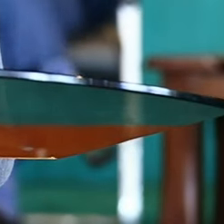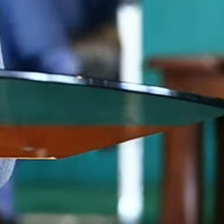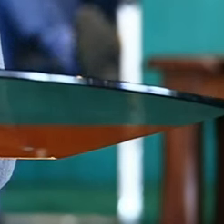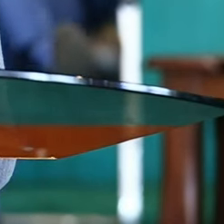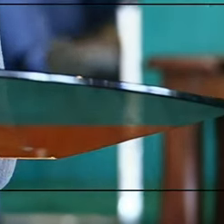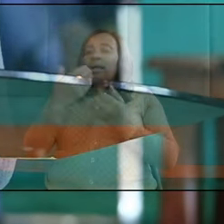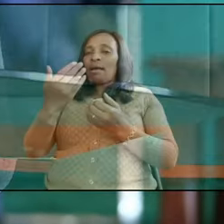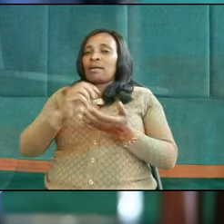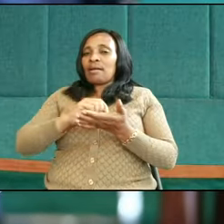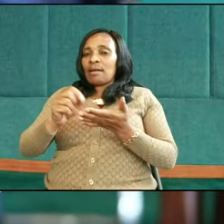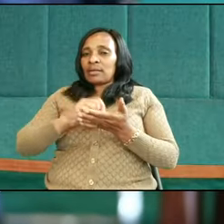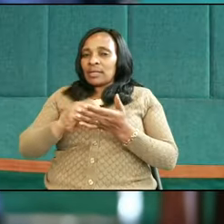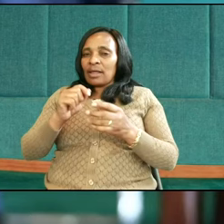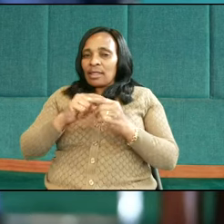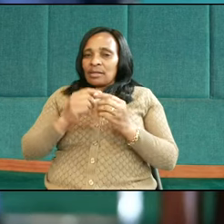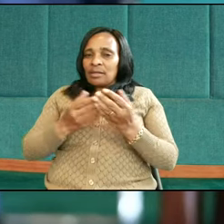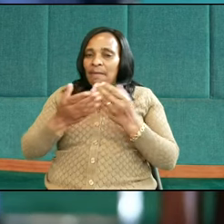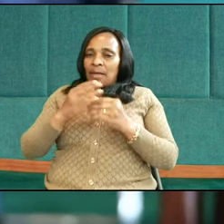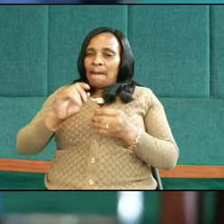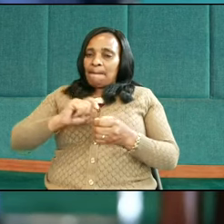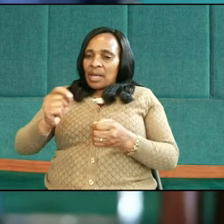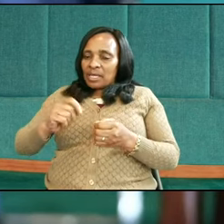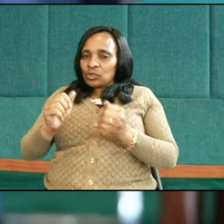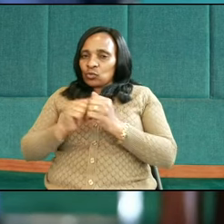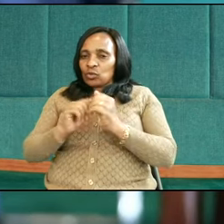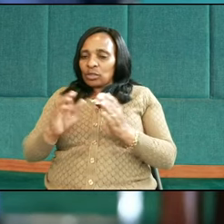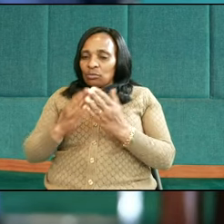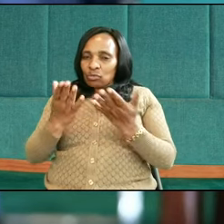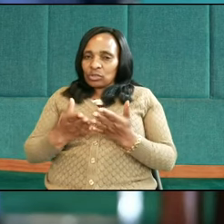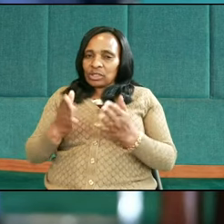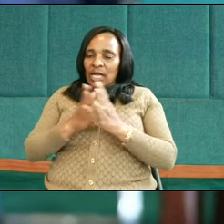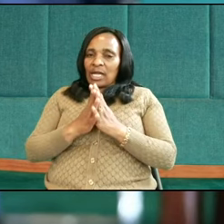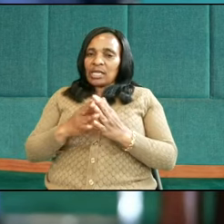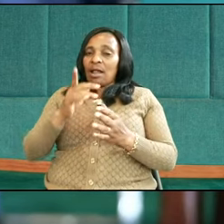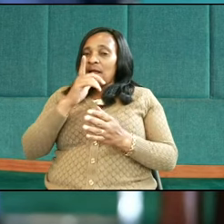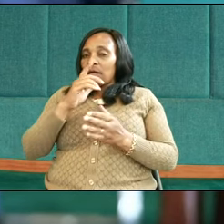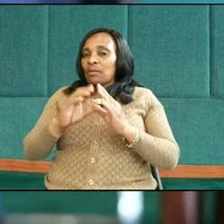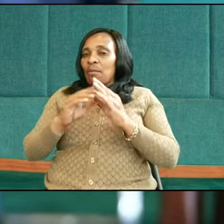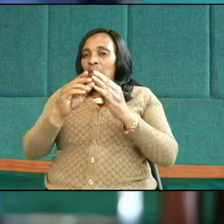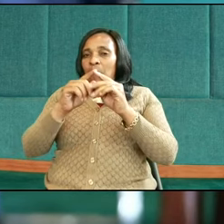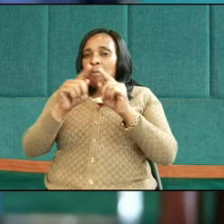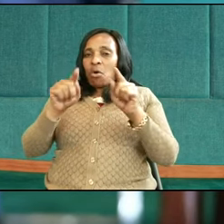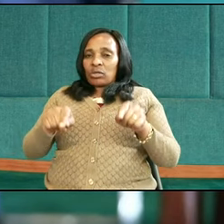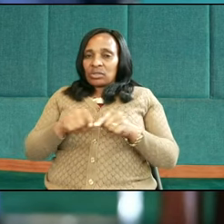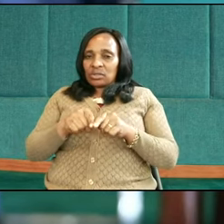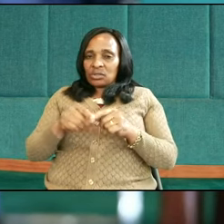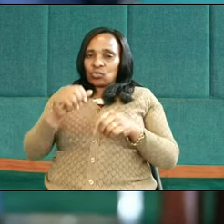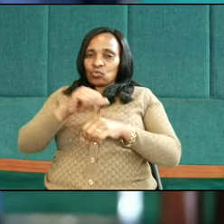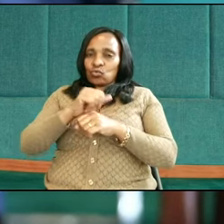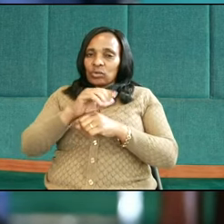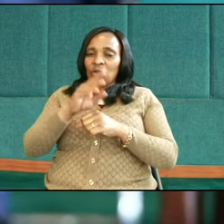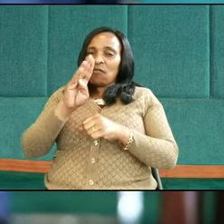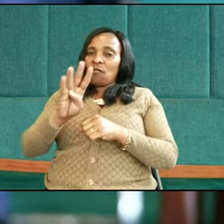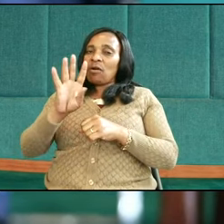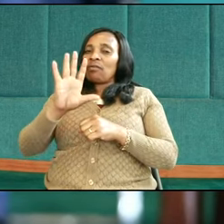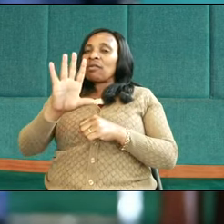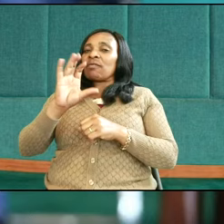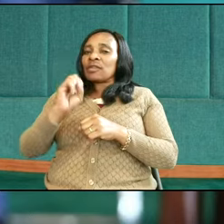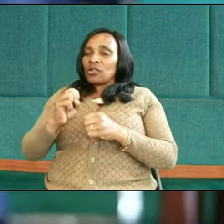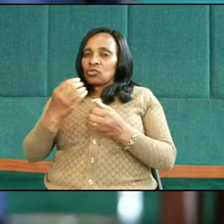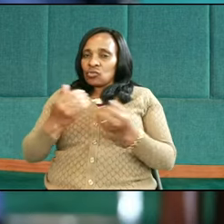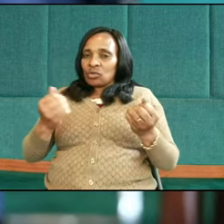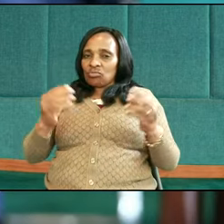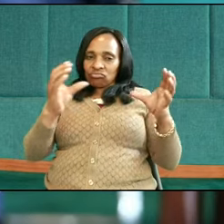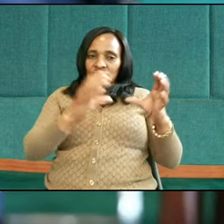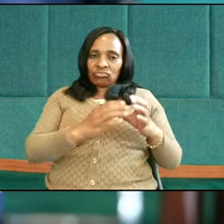The backpack also contained pens, pencils, notebooks, and her lunchbox. At school, 450 children gathered in a